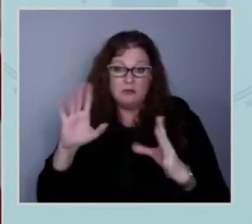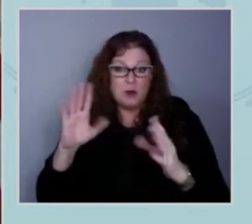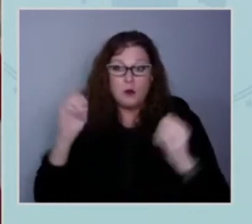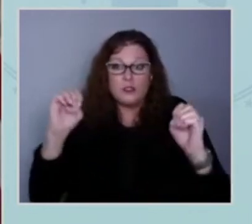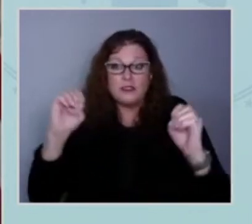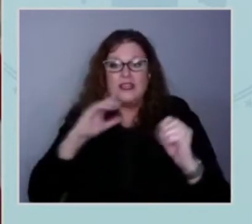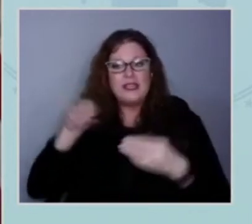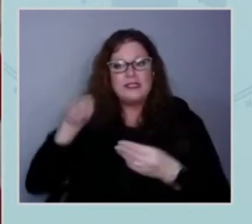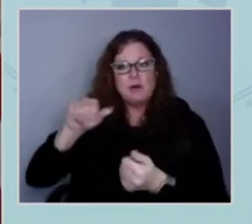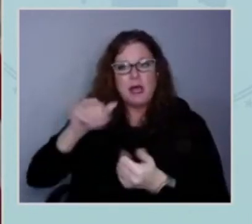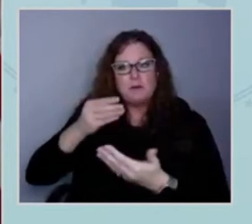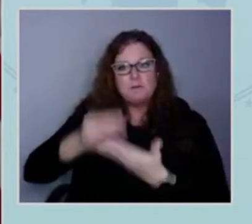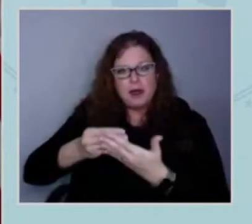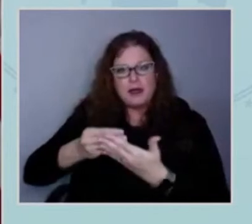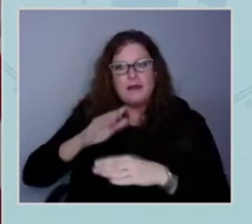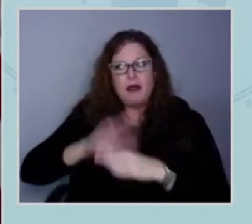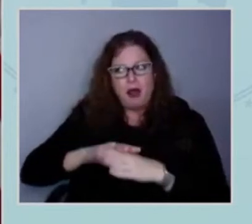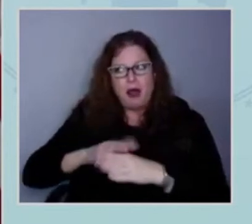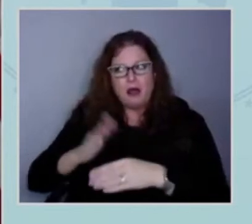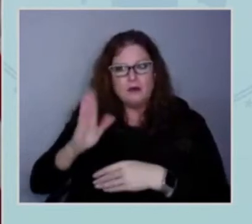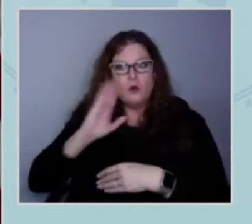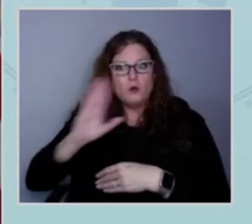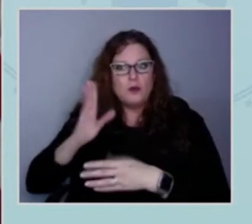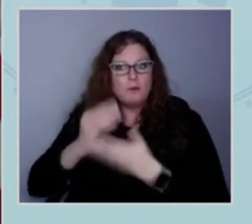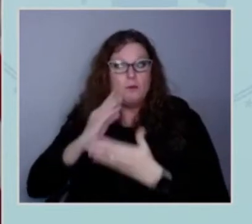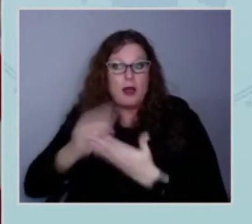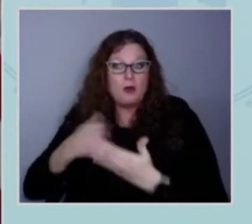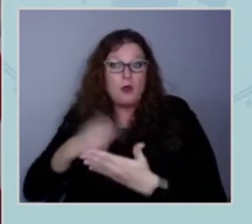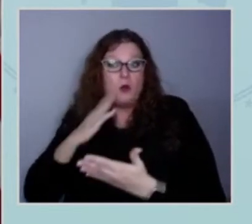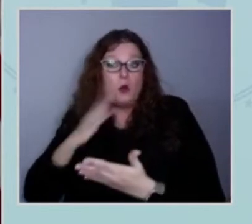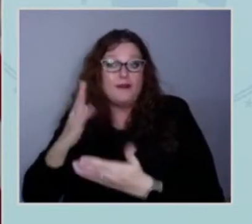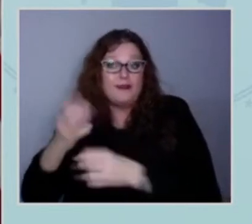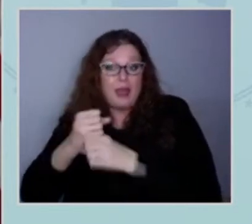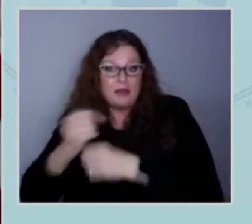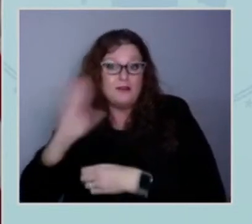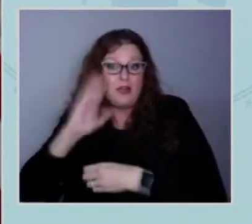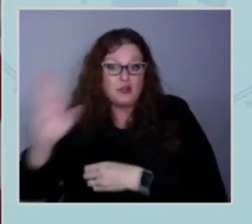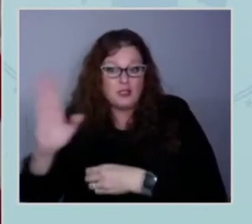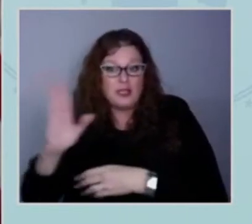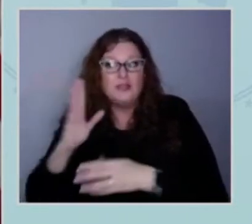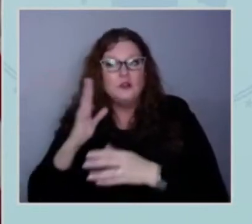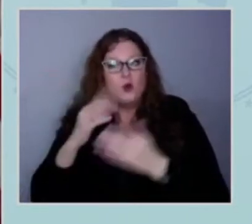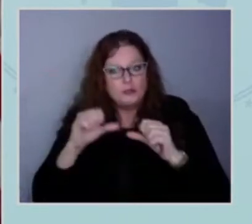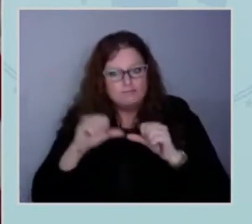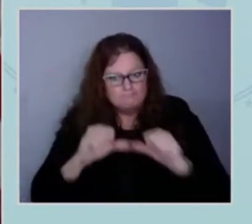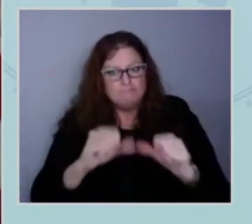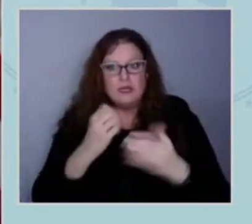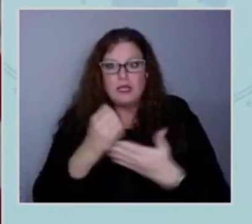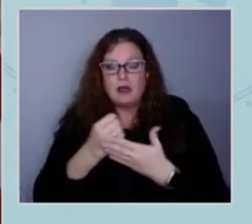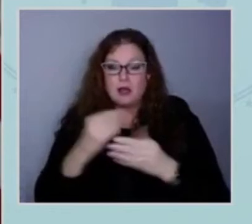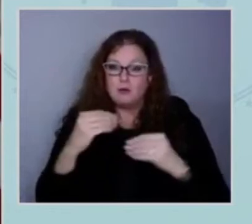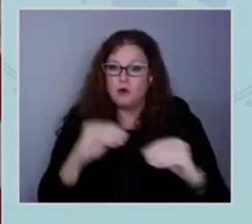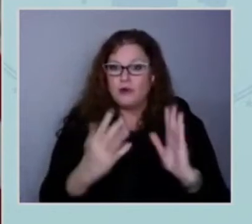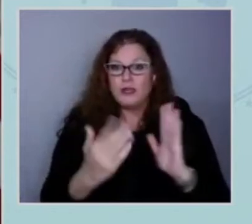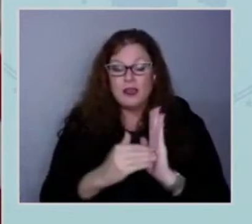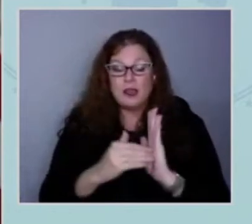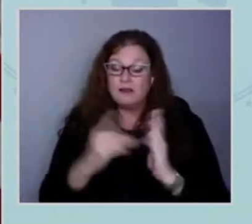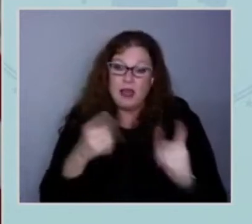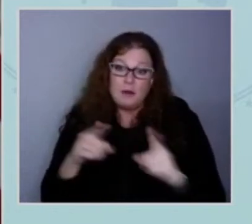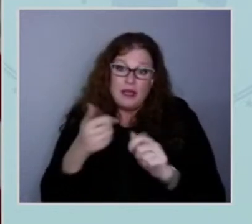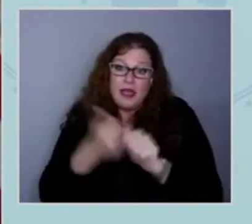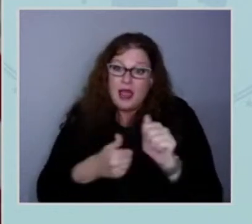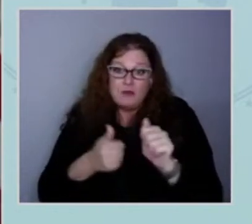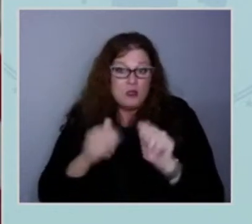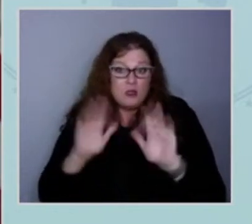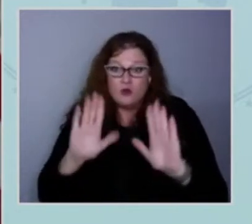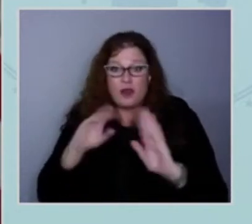spend. That is, in moments of crisis, to be able to spend money on the come so that, in fact, we could get the economy moving